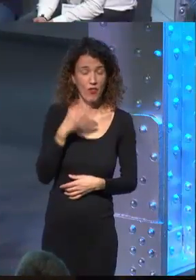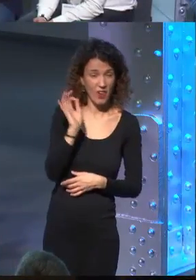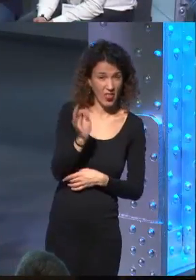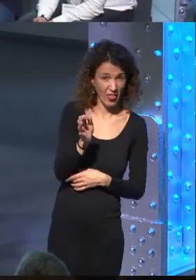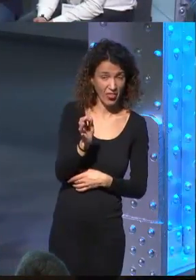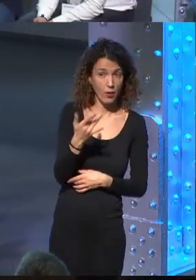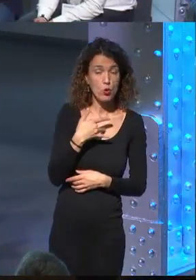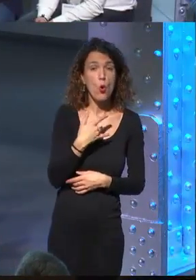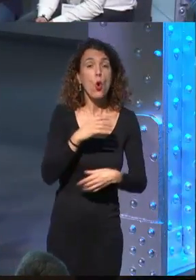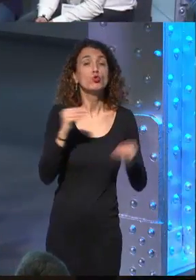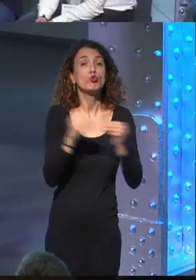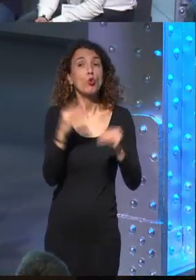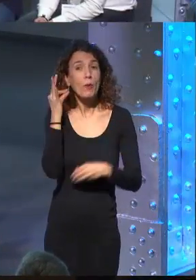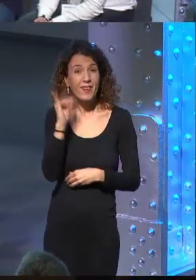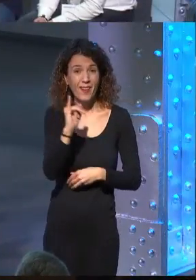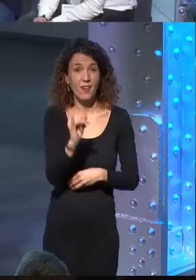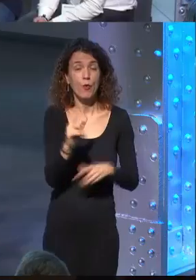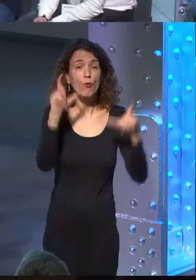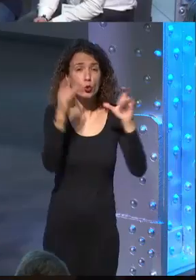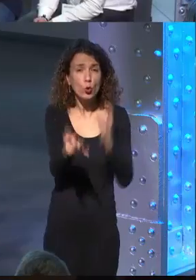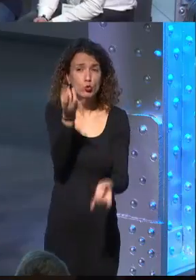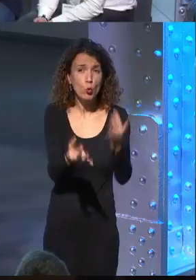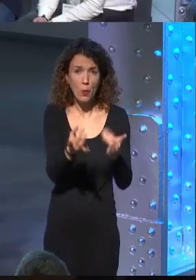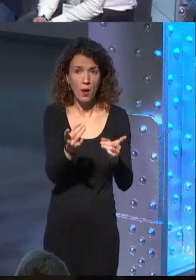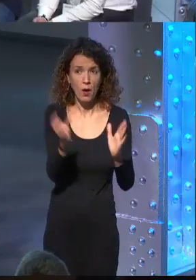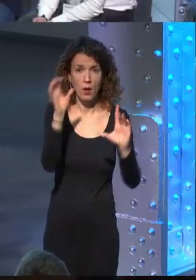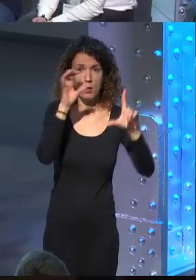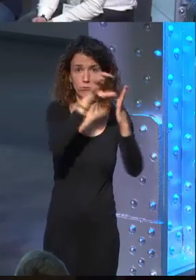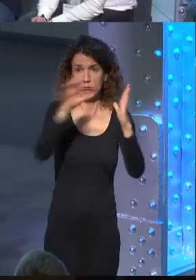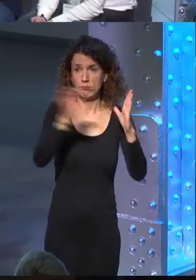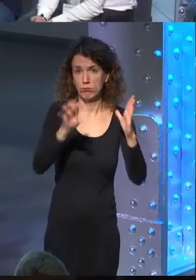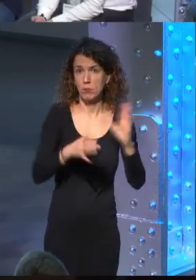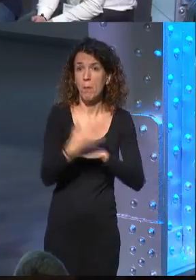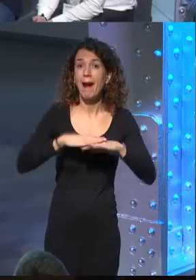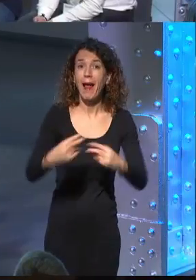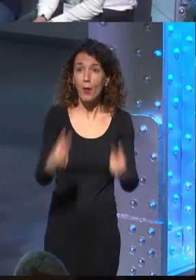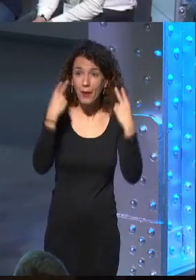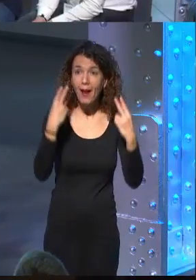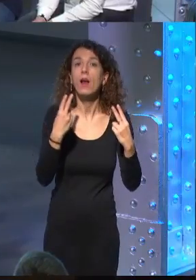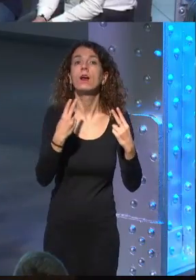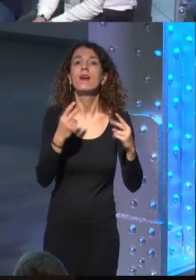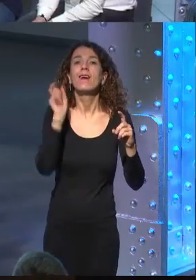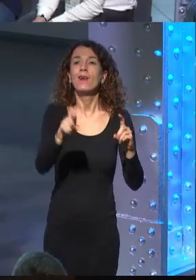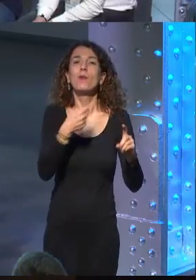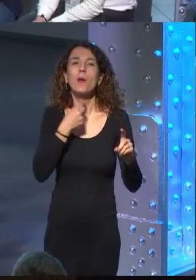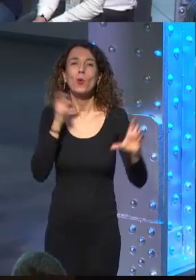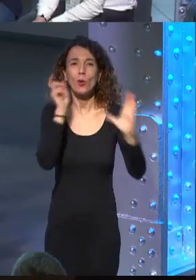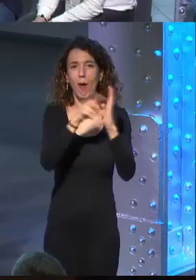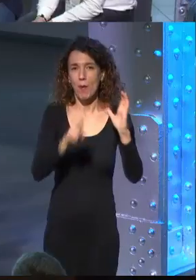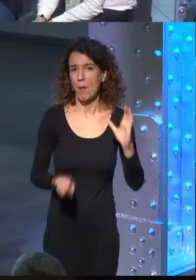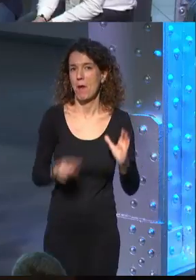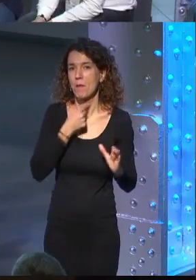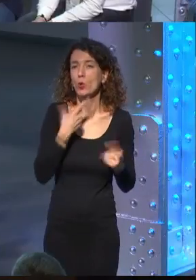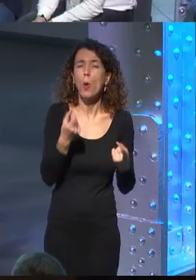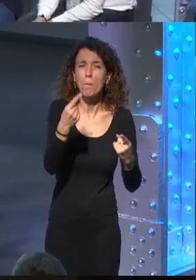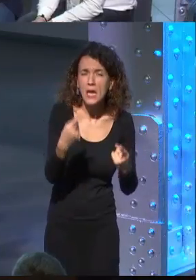so they upload pictures. Maybe I have a nephew that just uploads pictures for people to see